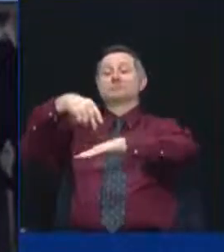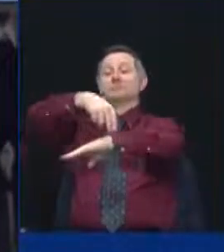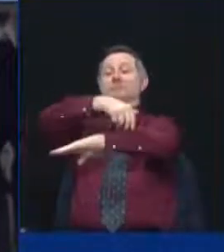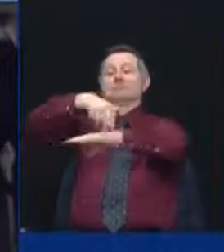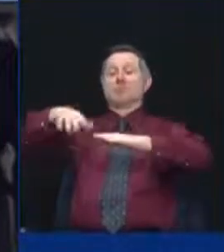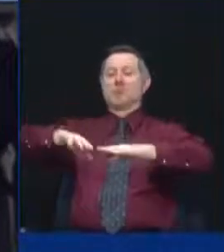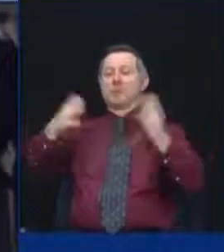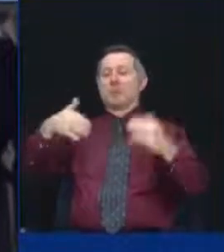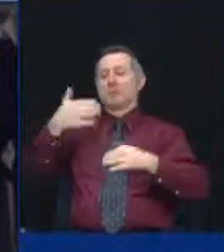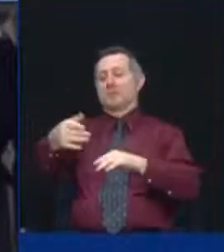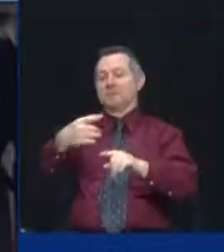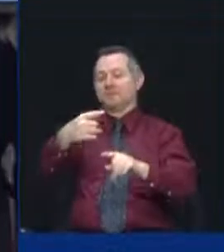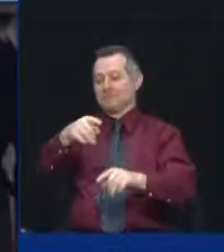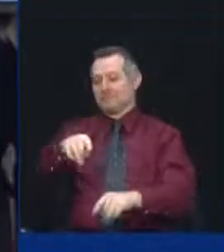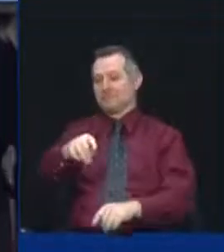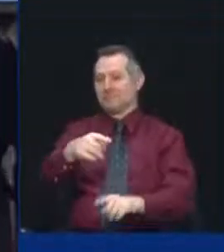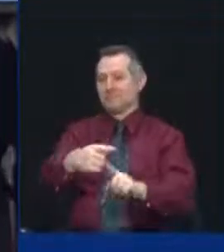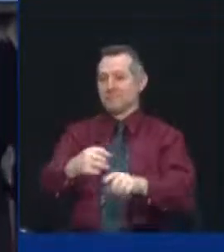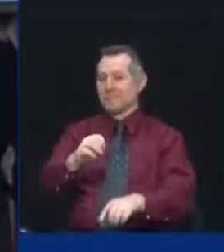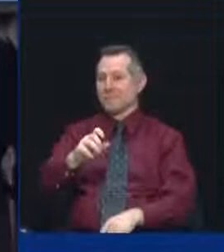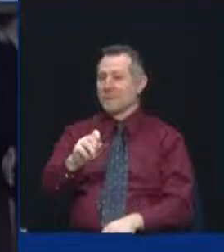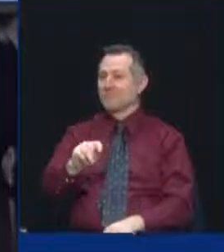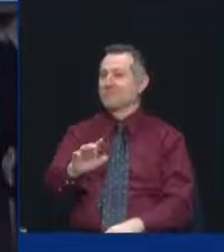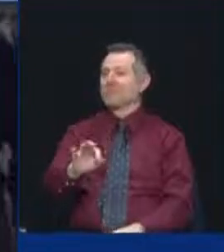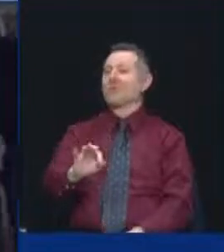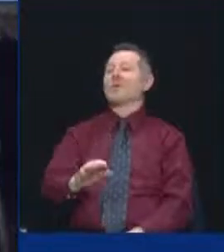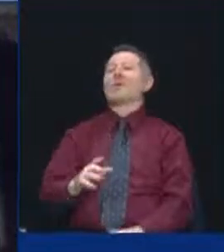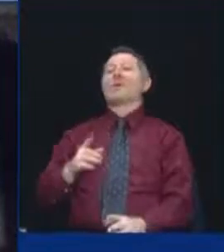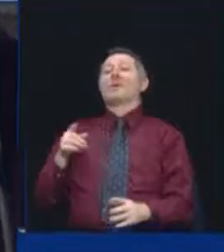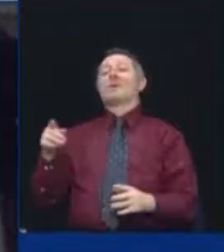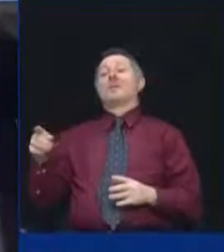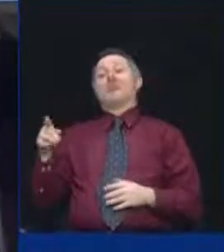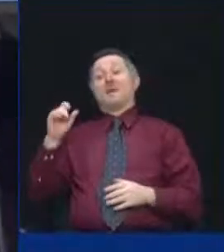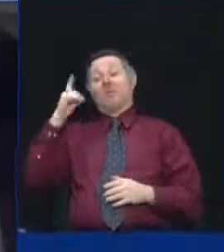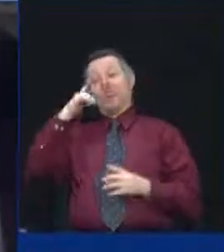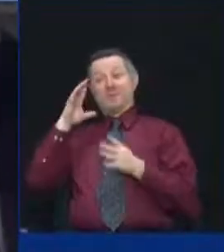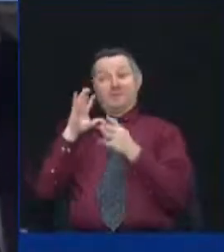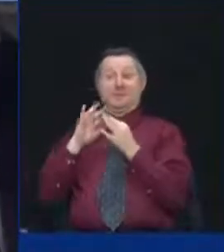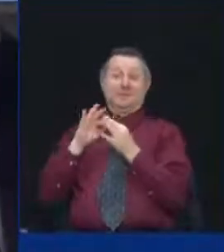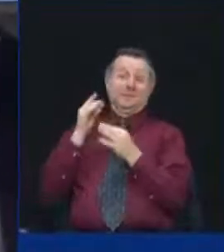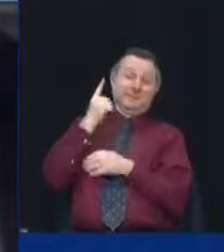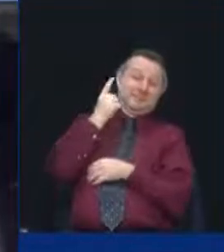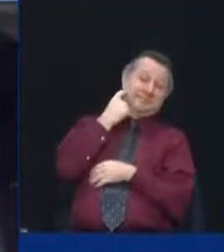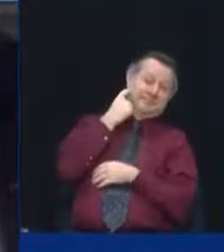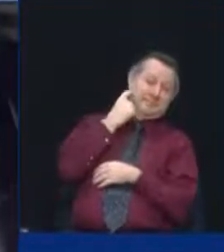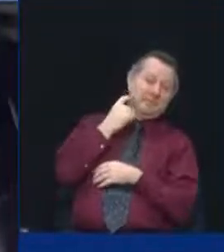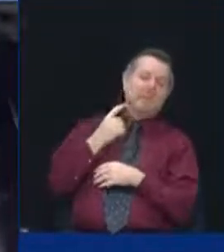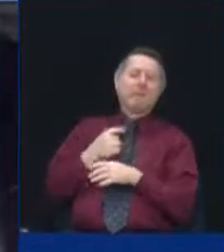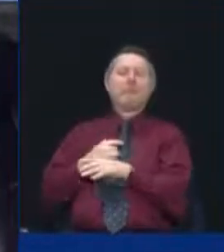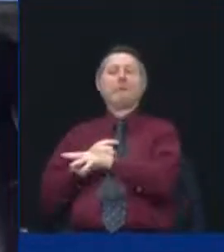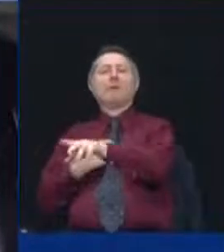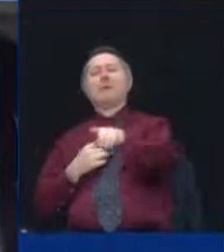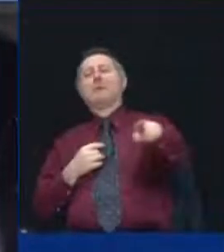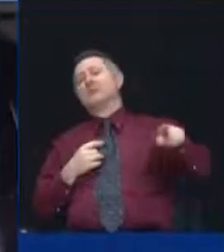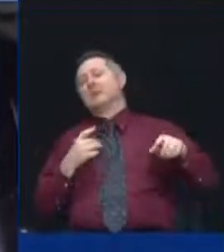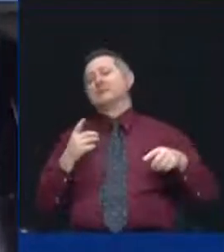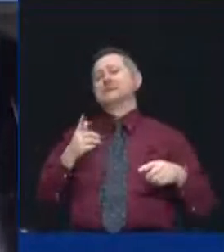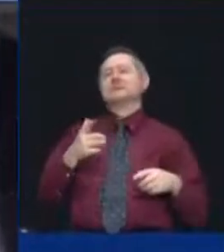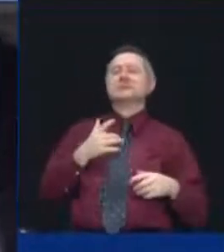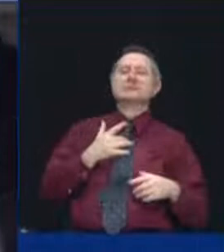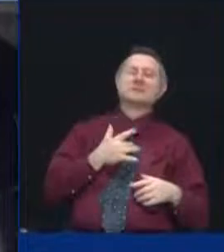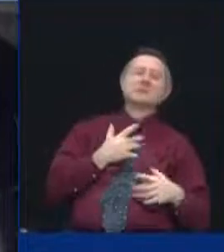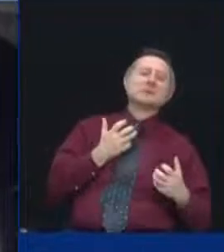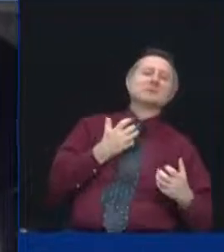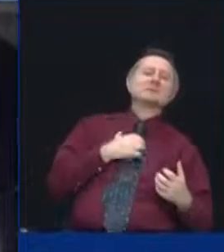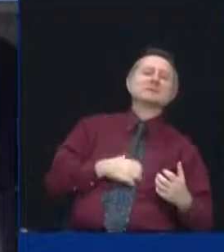to also see what, as the governor pointed out earlier, what the appetite is like for people to start going